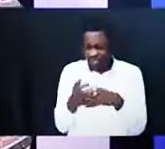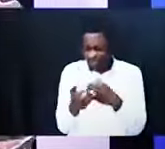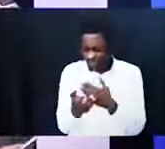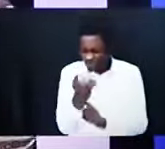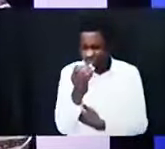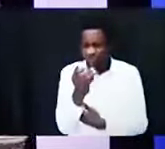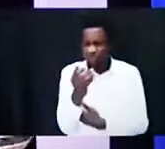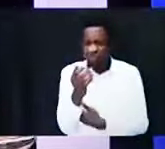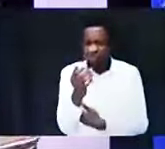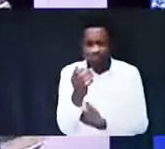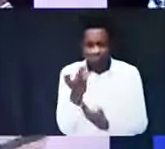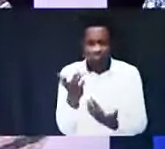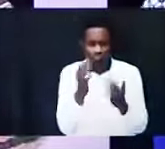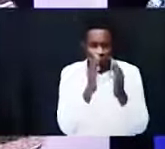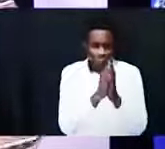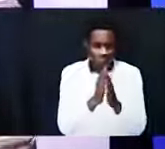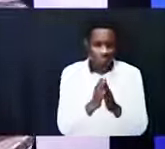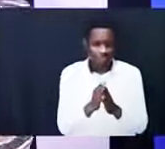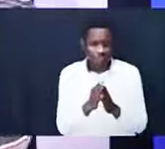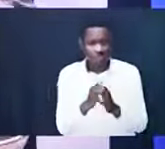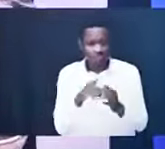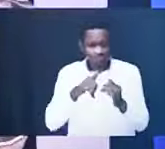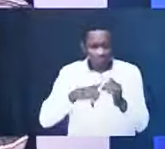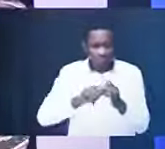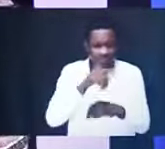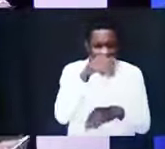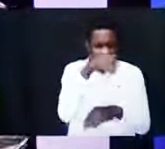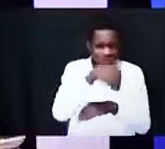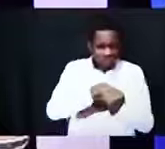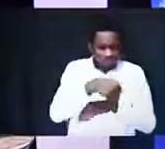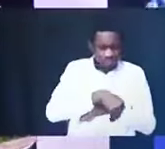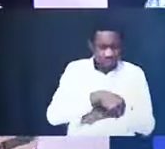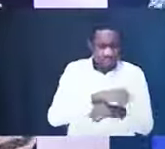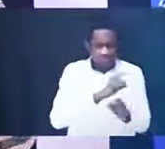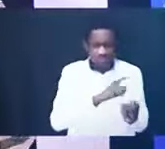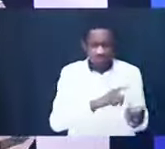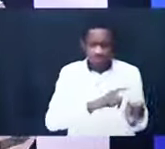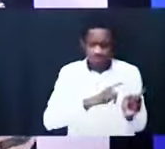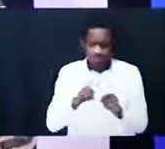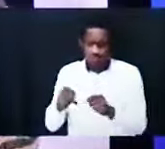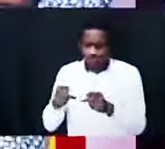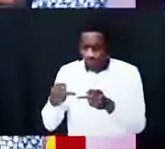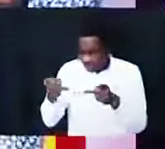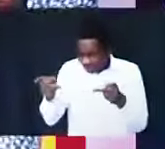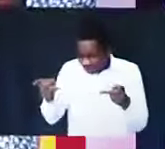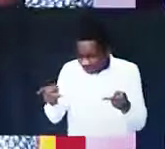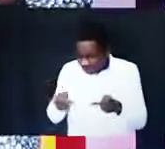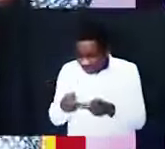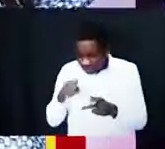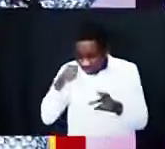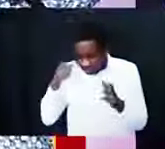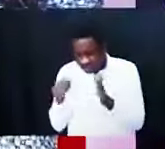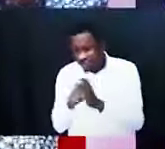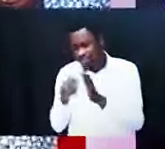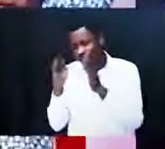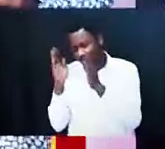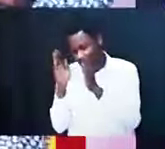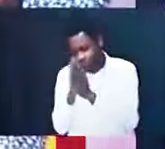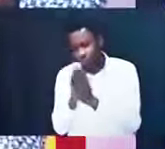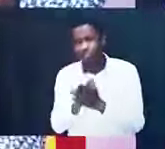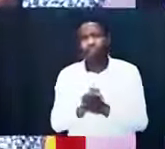great while before day, he went to a solitary place, and there he